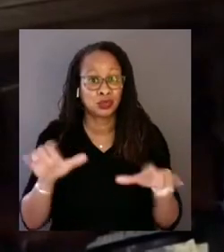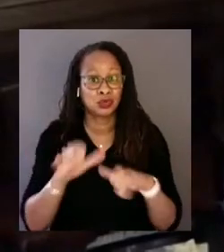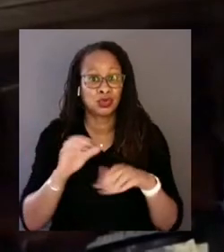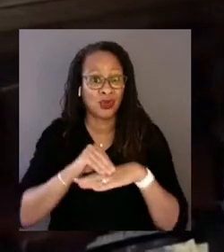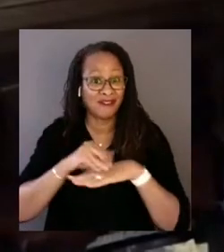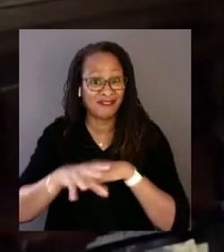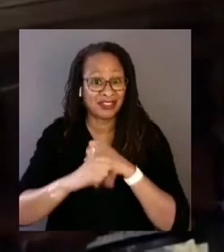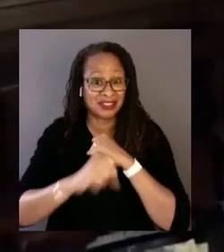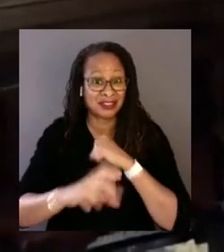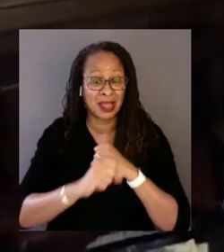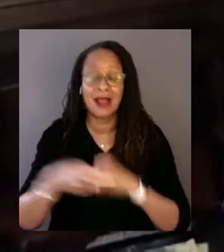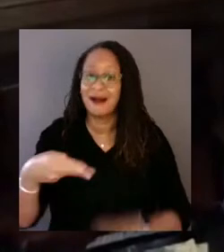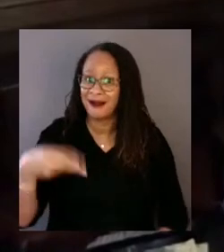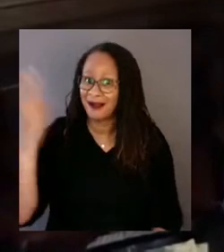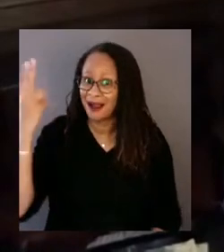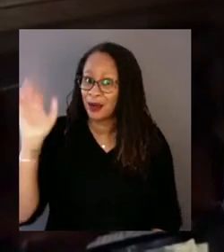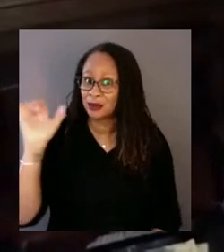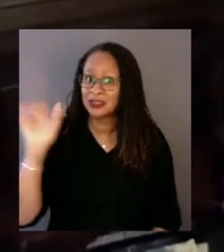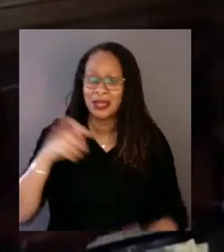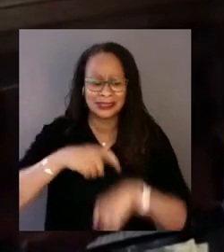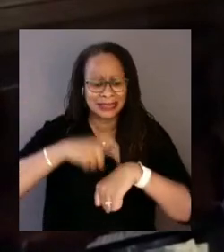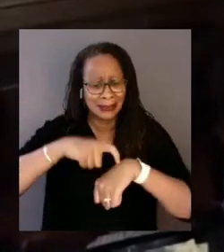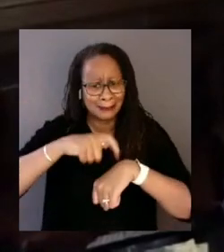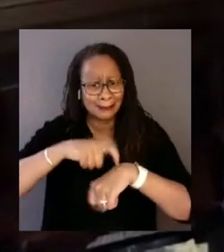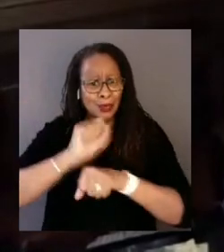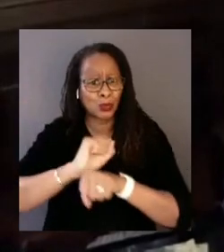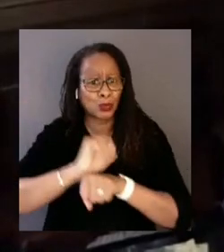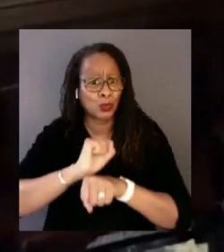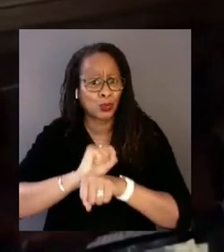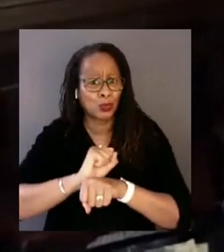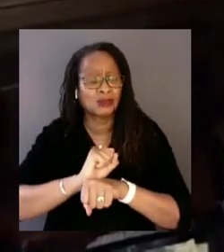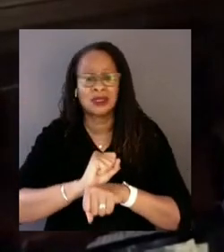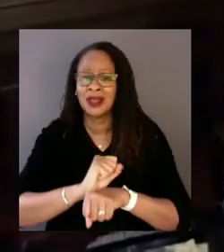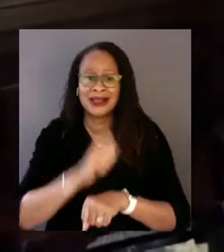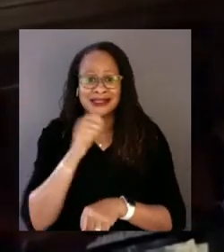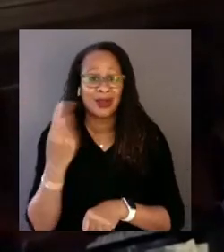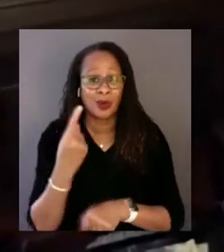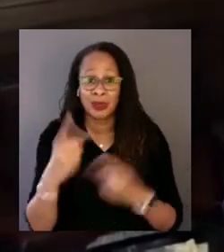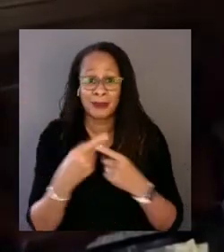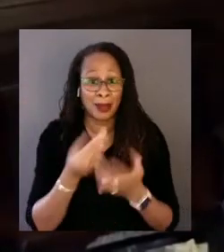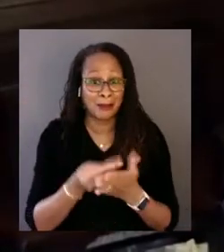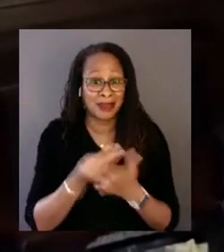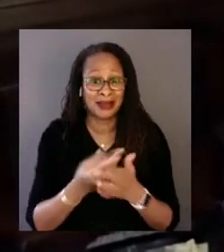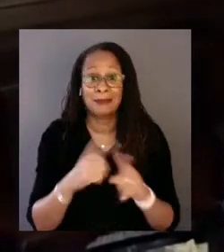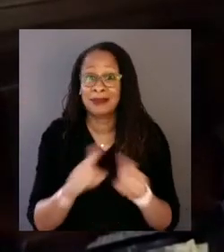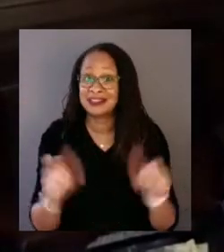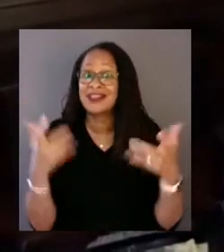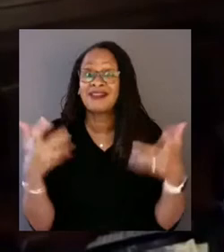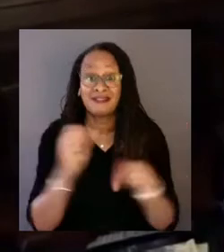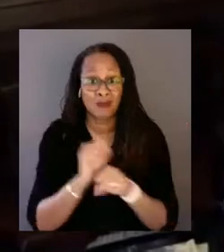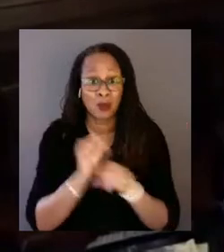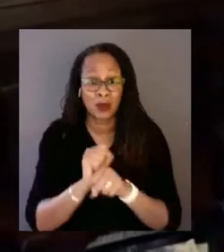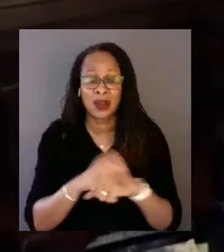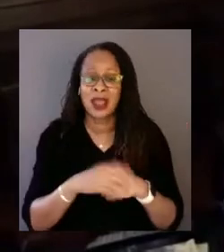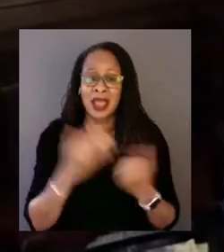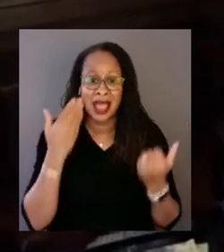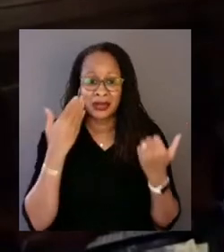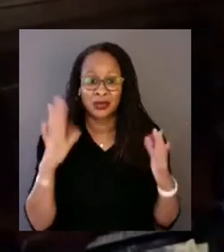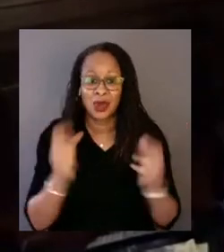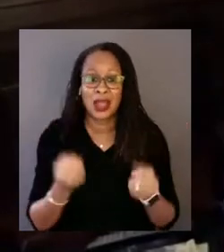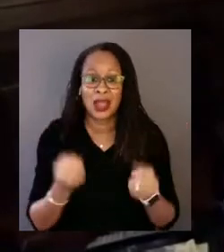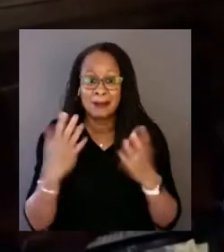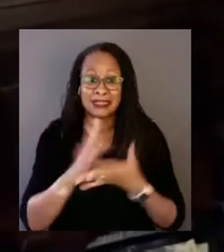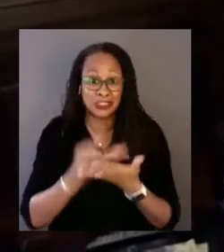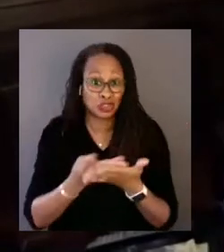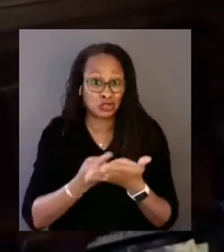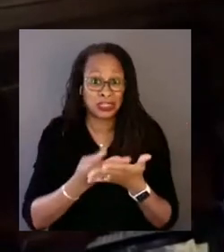is pretty high. The time, the work, you know, it's not just about money, but it's also a lot of work. I mean, I don't know how many, you know, screenings, Ramona, you